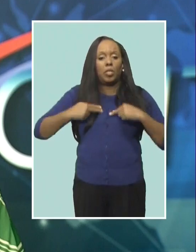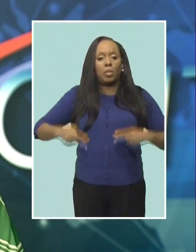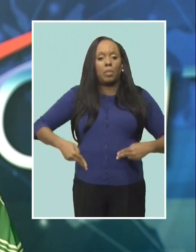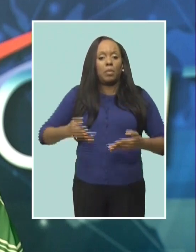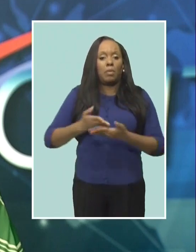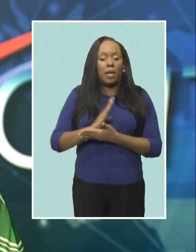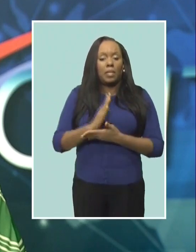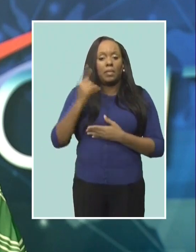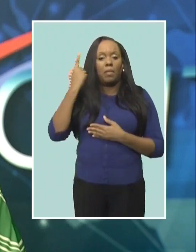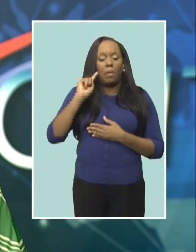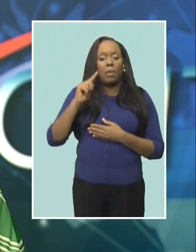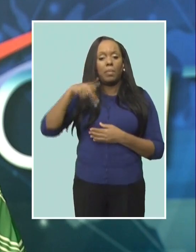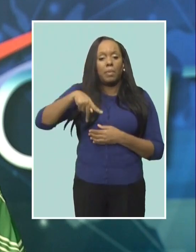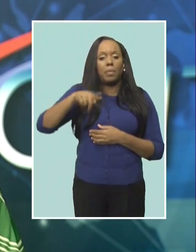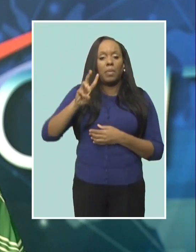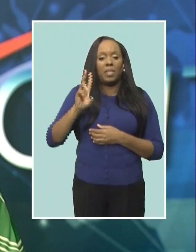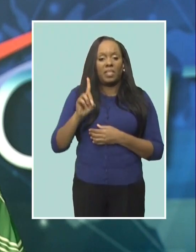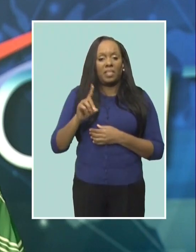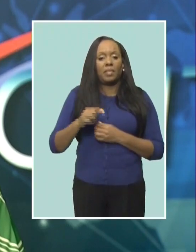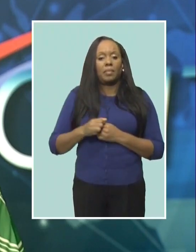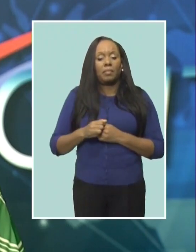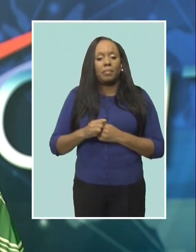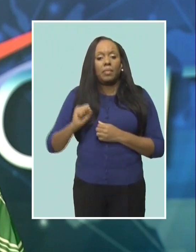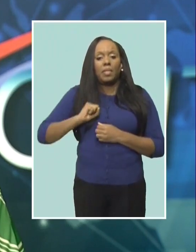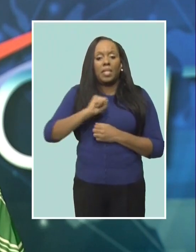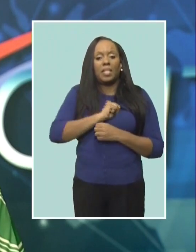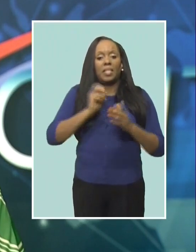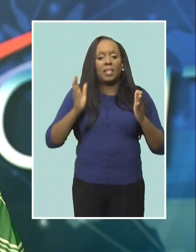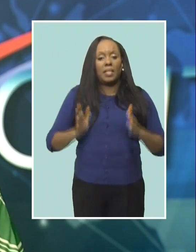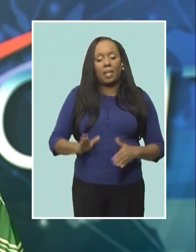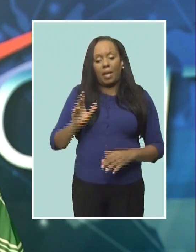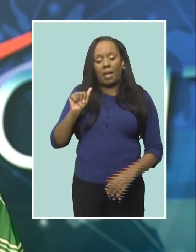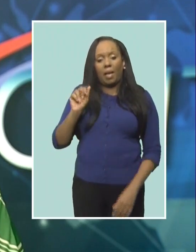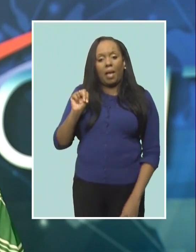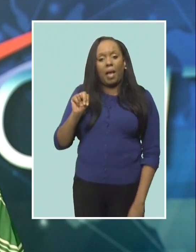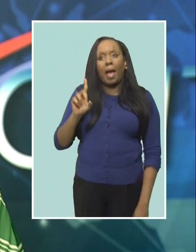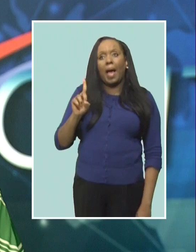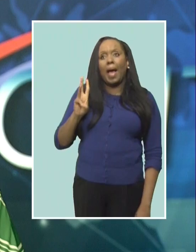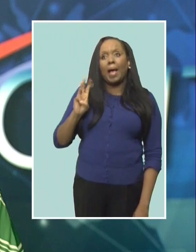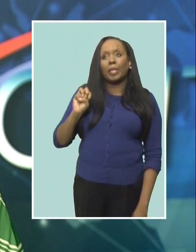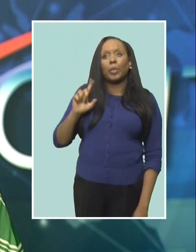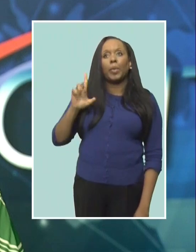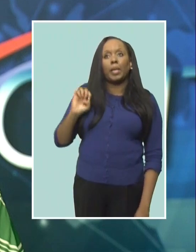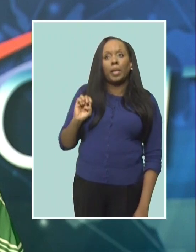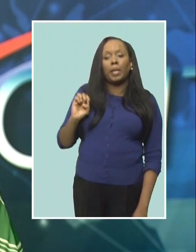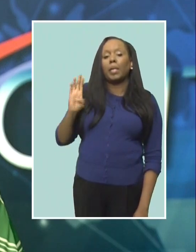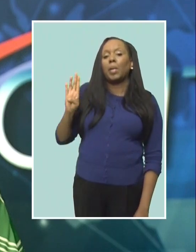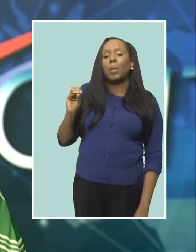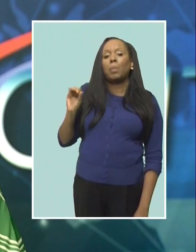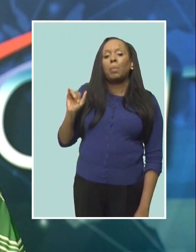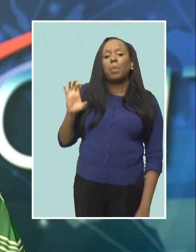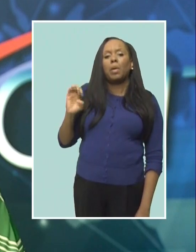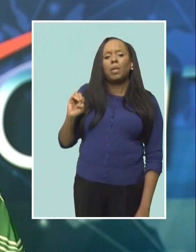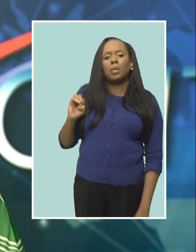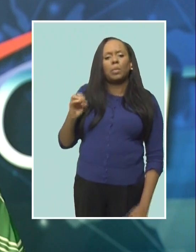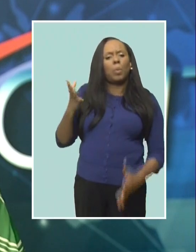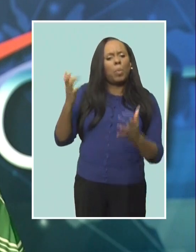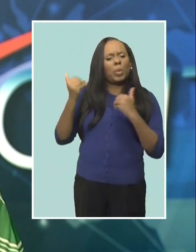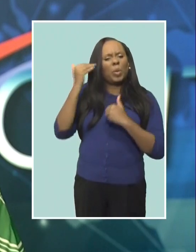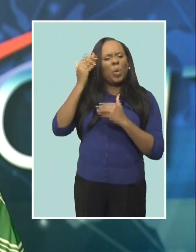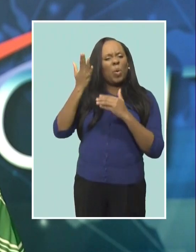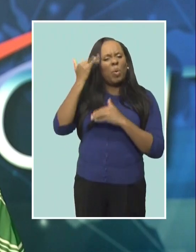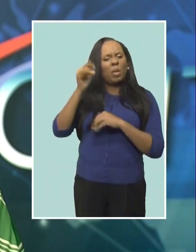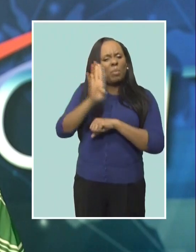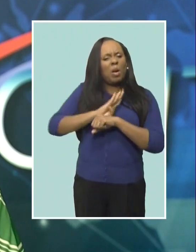disabled citizens. According to Senator Andwele Boyce, advocates in other Caribbean countries have often inquired why Barbados was